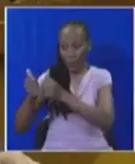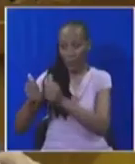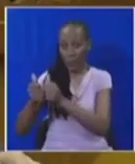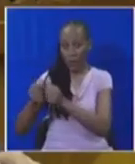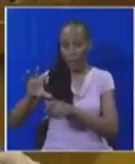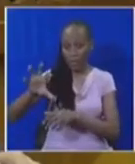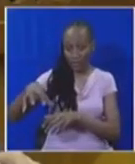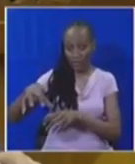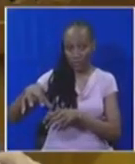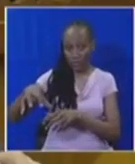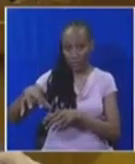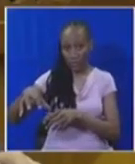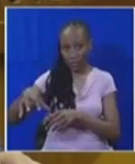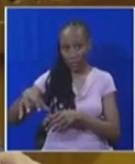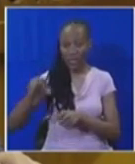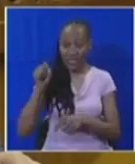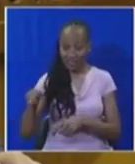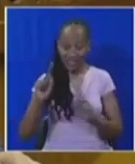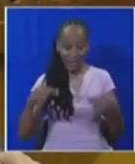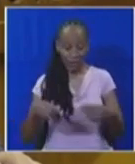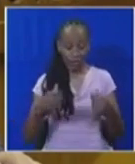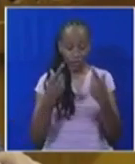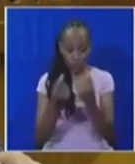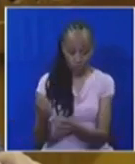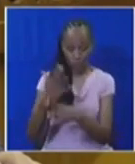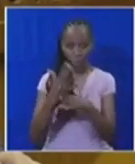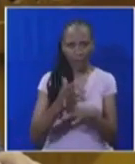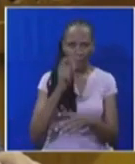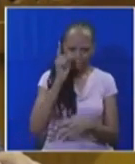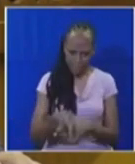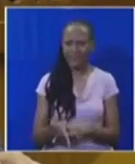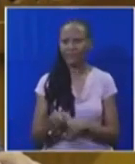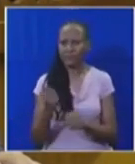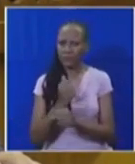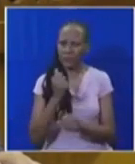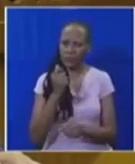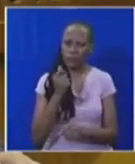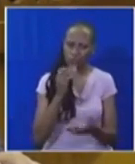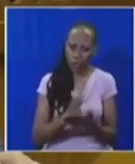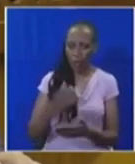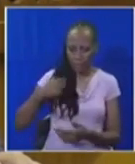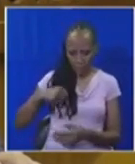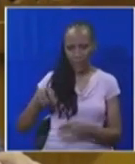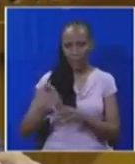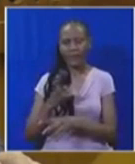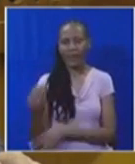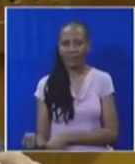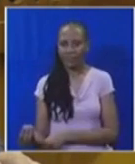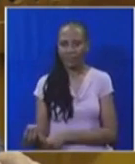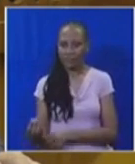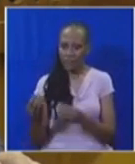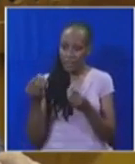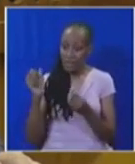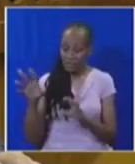where the provincial executive cannot or does not act, to impose a financial recovery plan on a municipality and dissolve the municipal